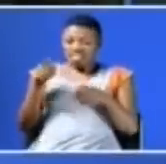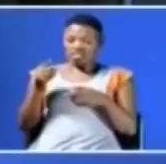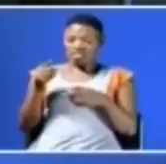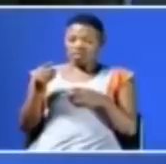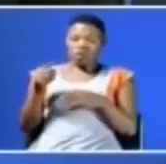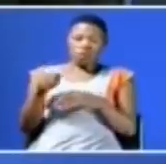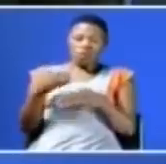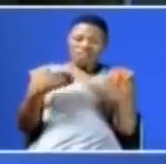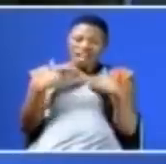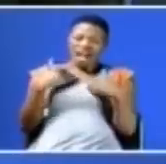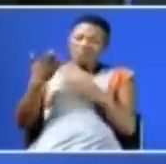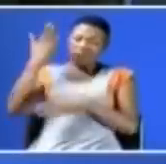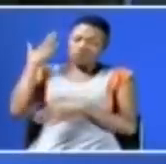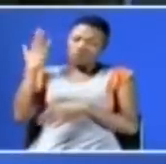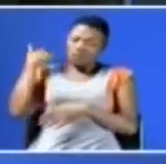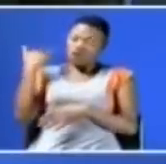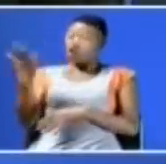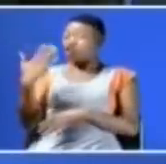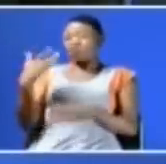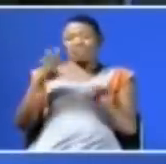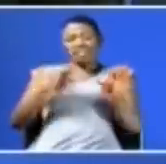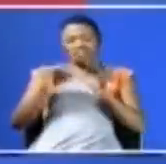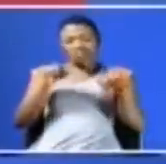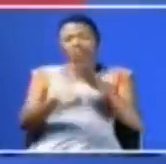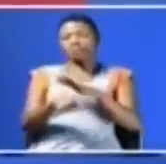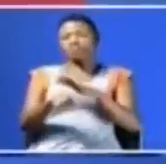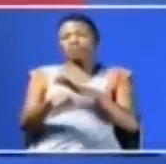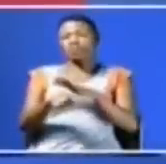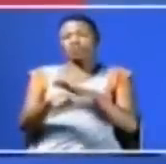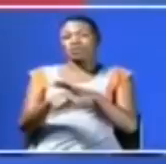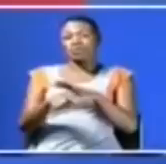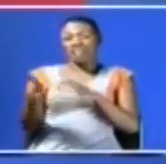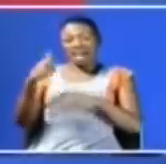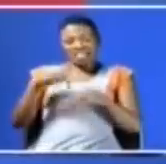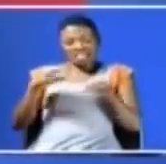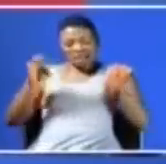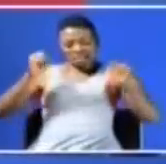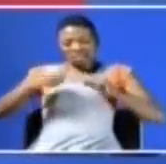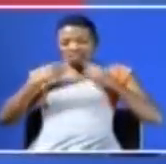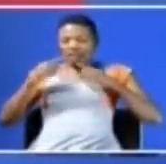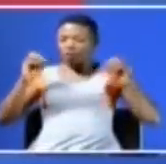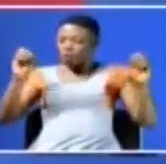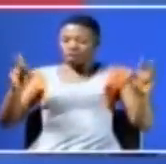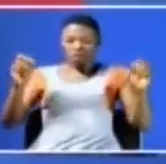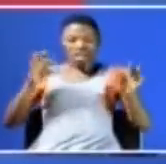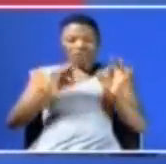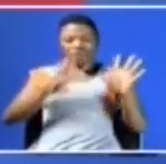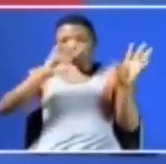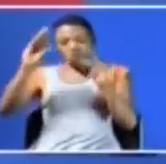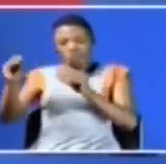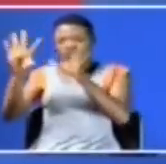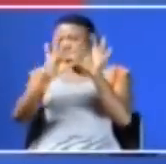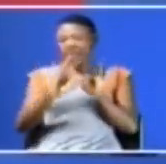Mm. The document says as much, isn't it? So we said, okay, if you're going to go out and reconcile